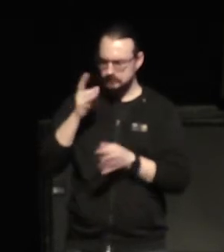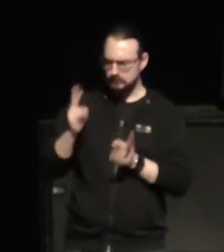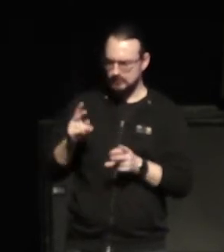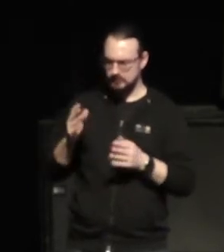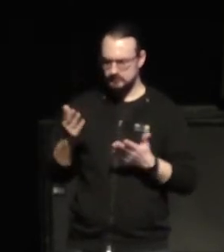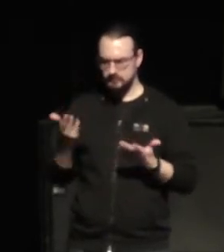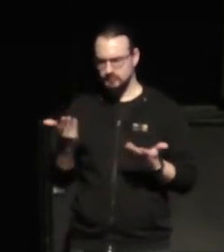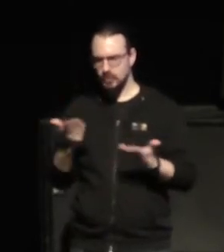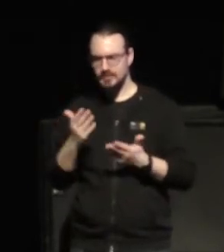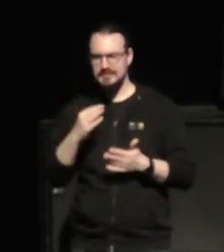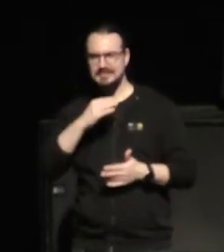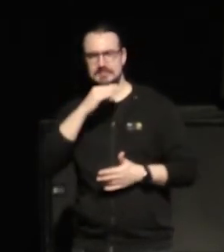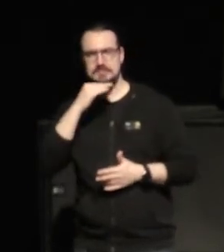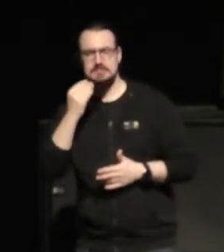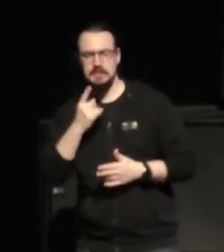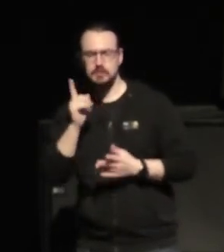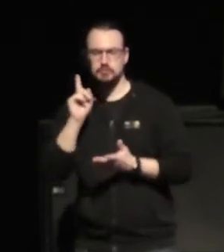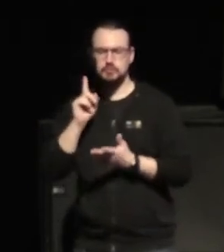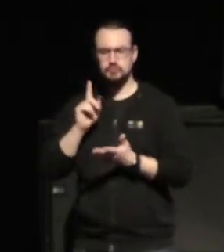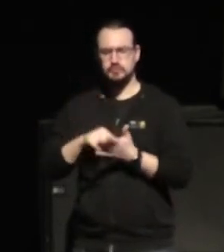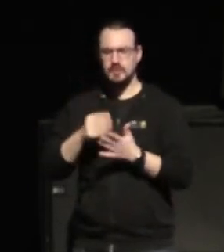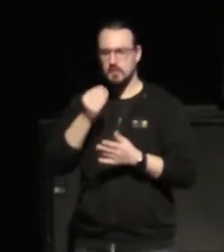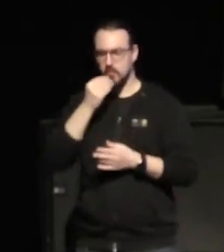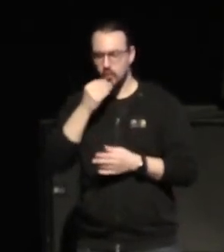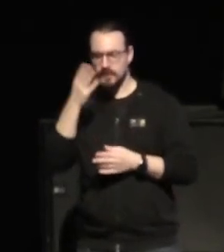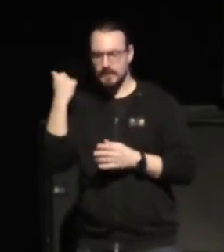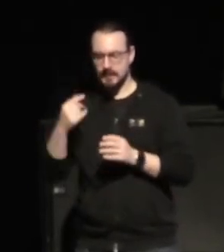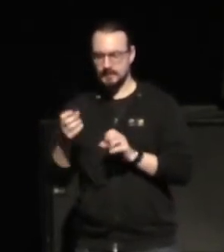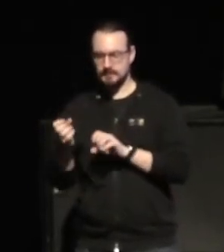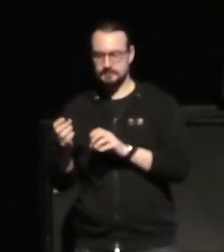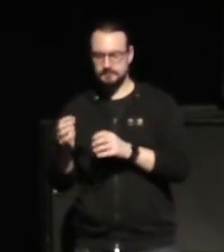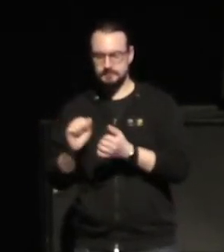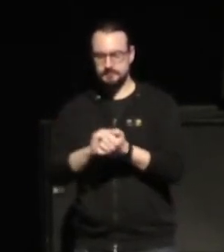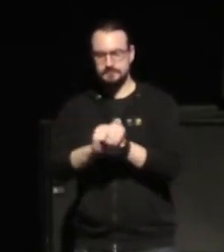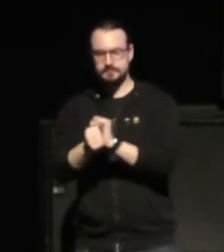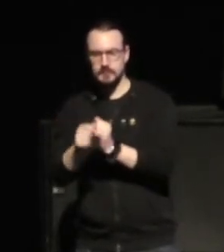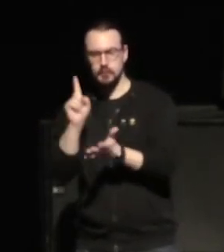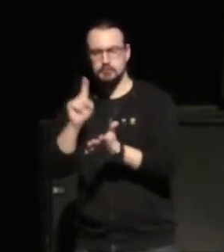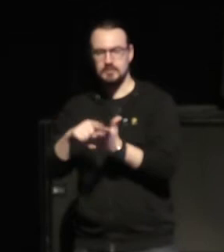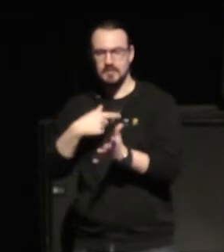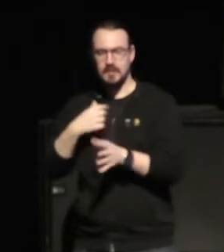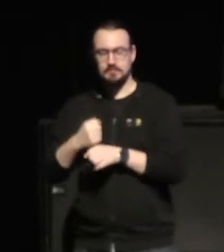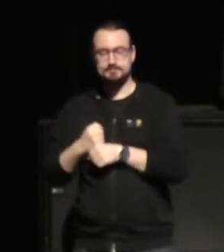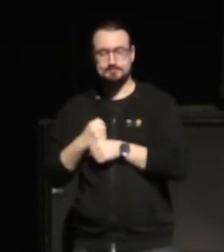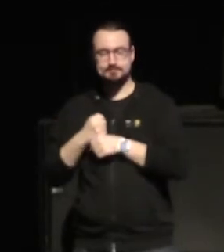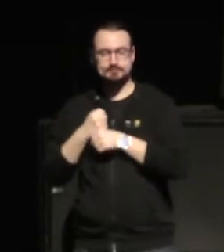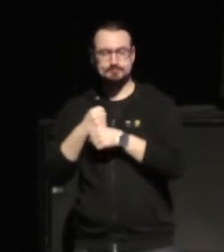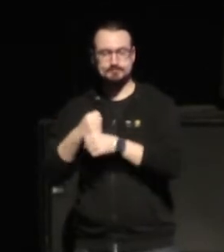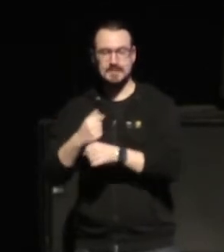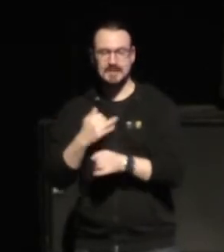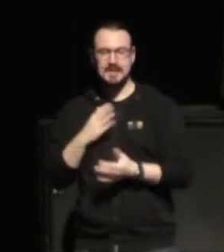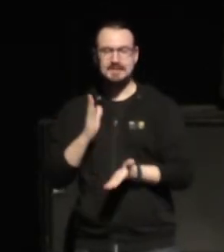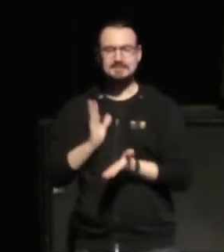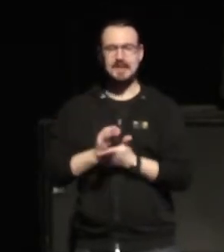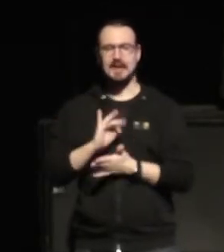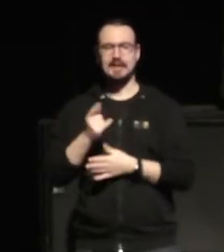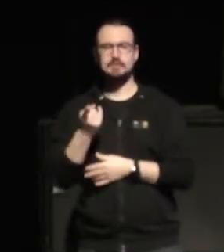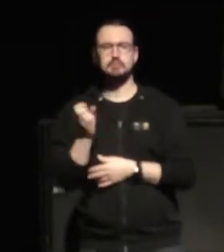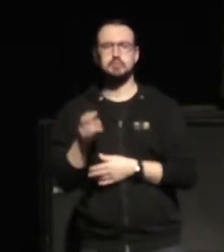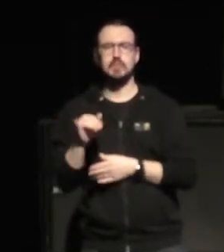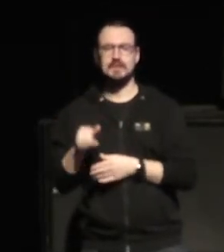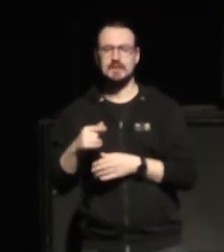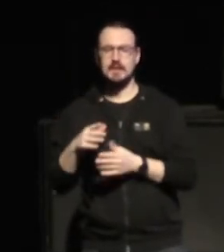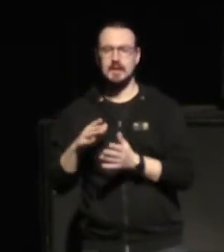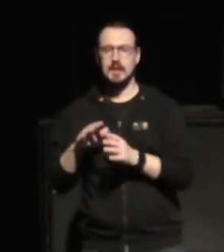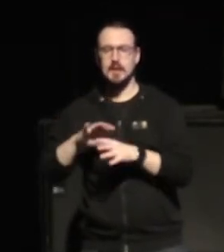reasonable portion that food can account for if we are to stay within the safe zone of these planetary